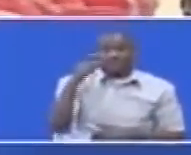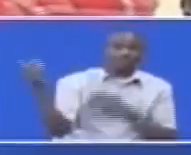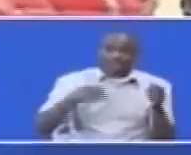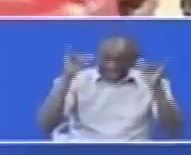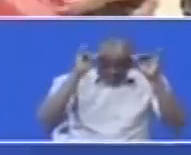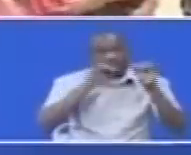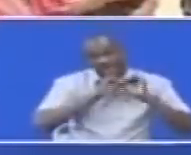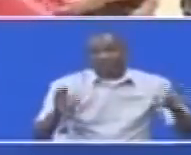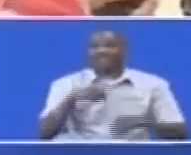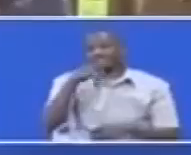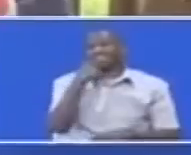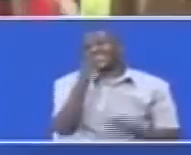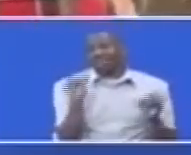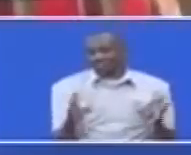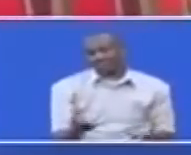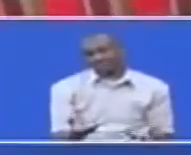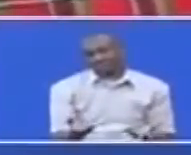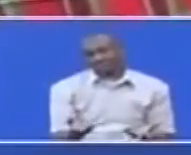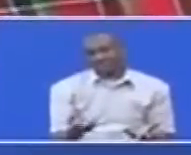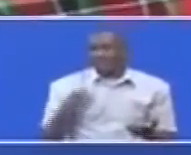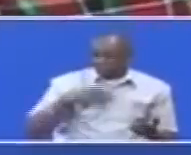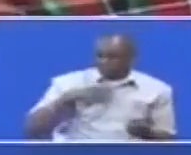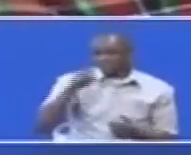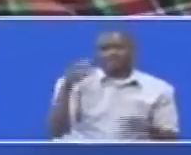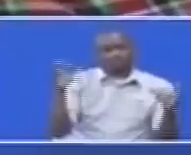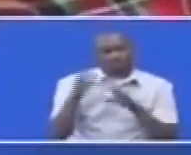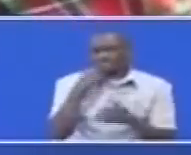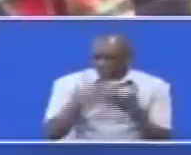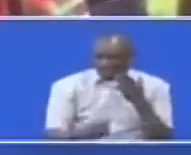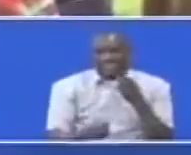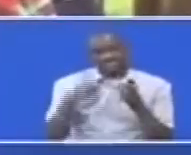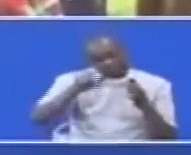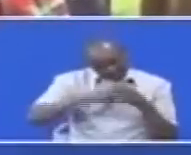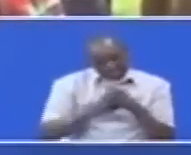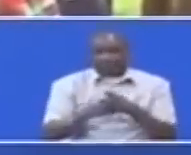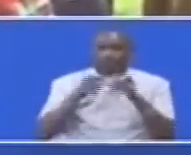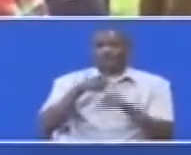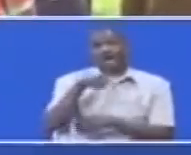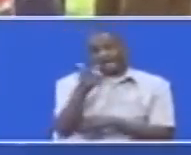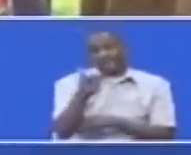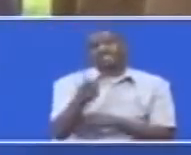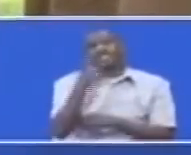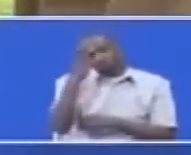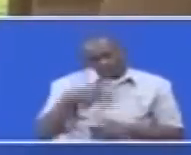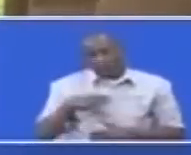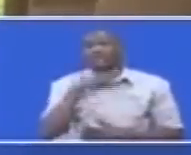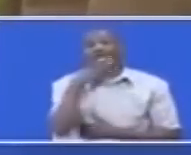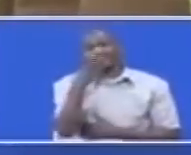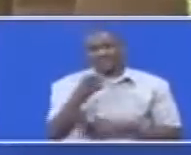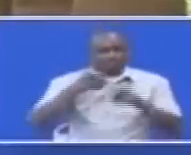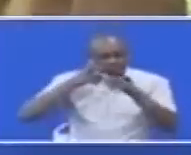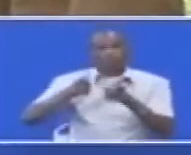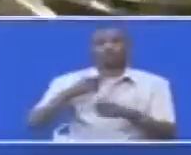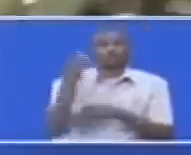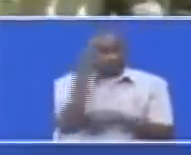ngombe isikunya maji, toka. Members of one community are said to have launched the attacks, avenging the killing of the two herders who were shot dead